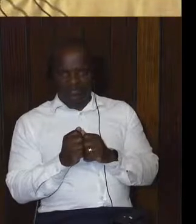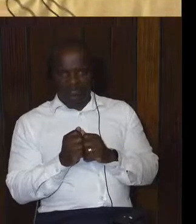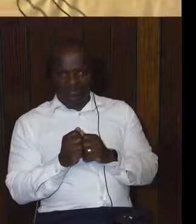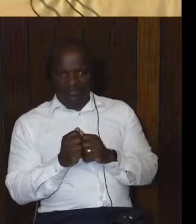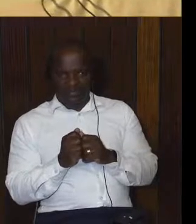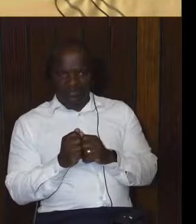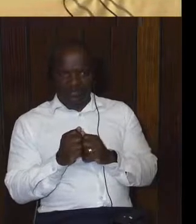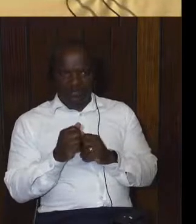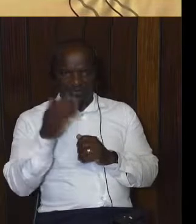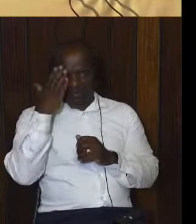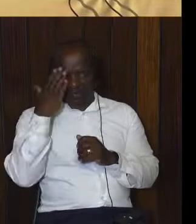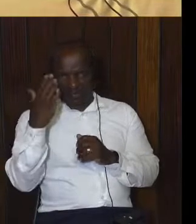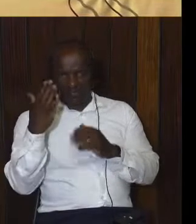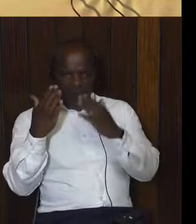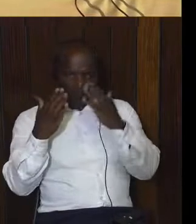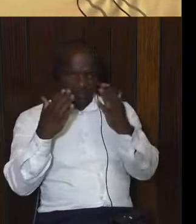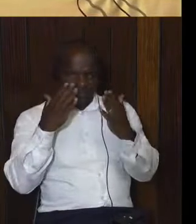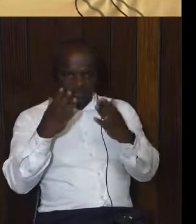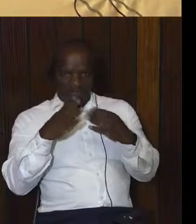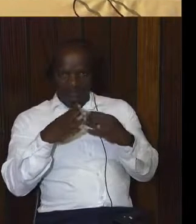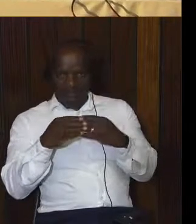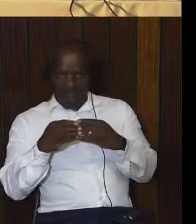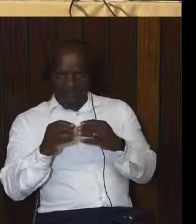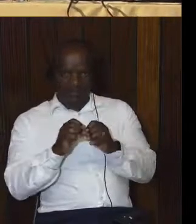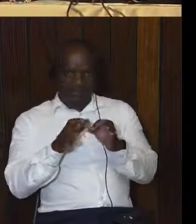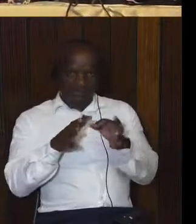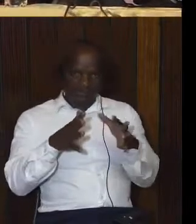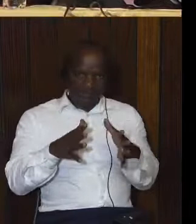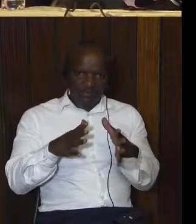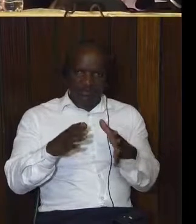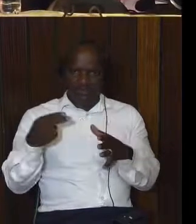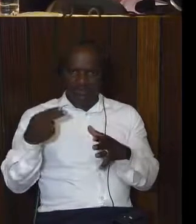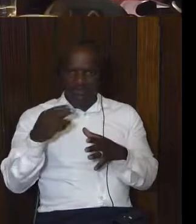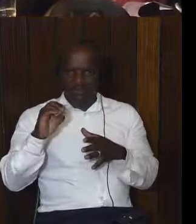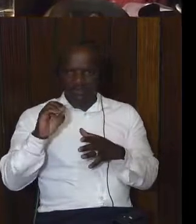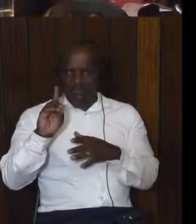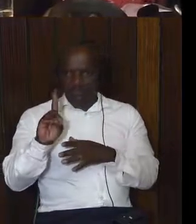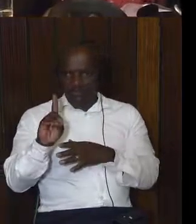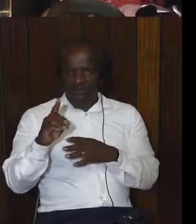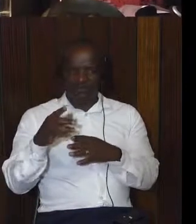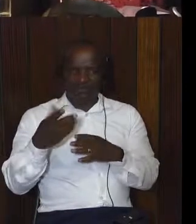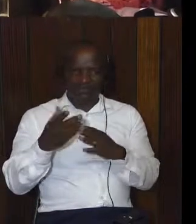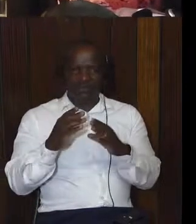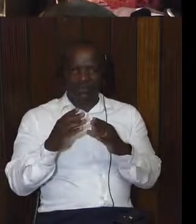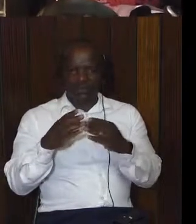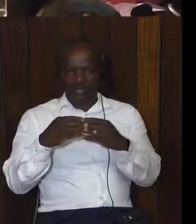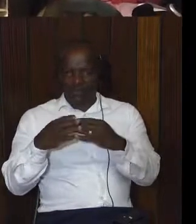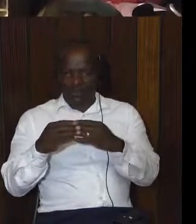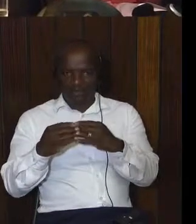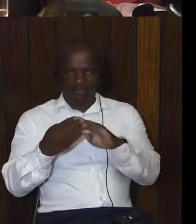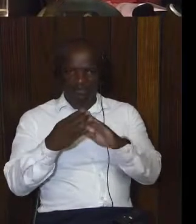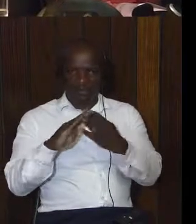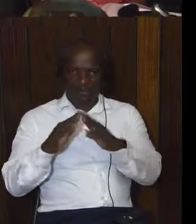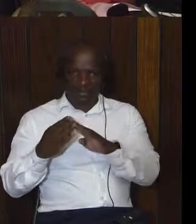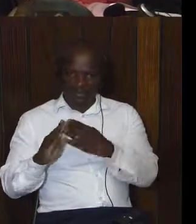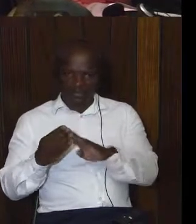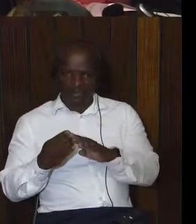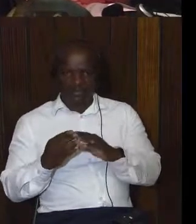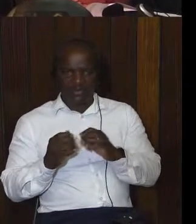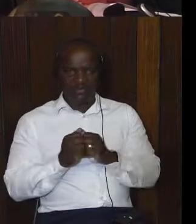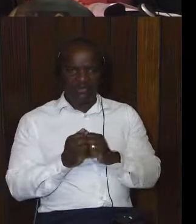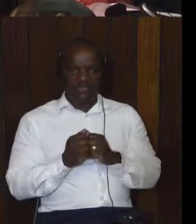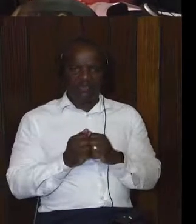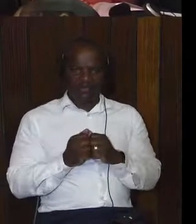Good afternoon, Chairperson. Good afternoon, members, HOD, and the members of the public. We have